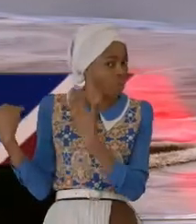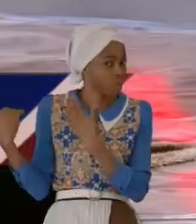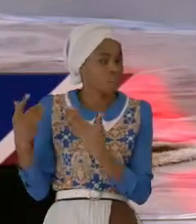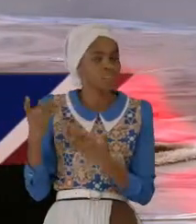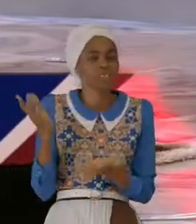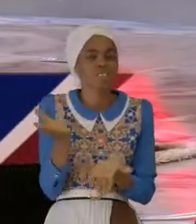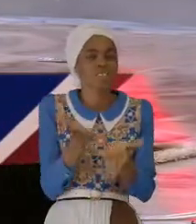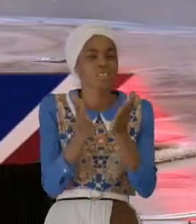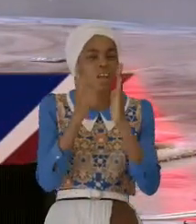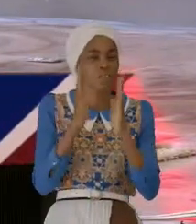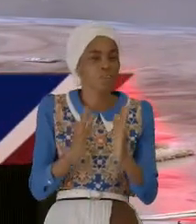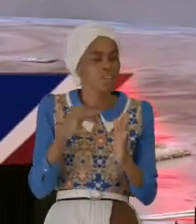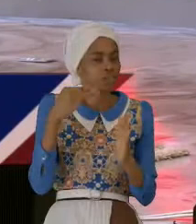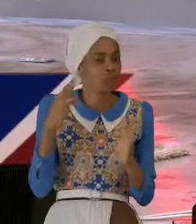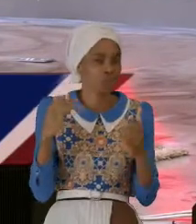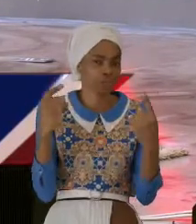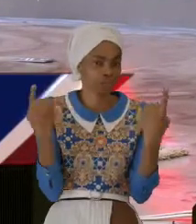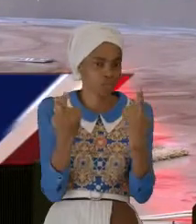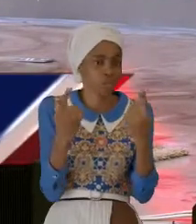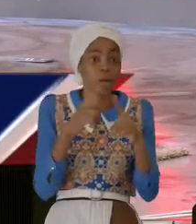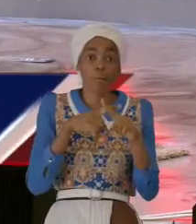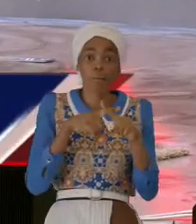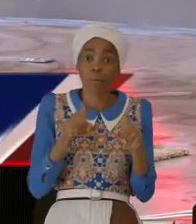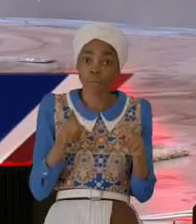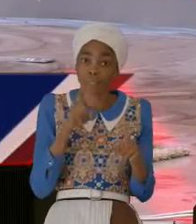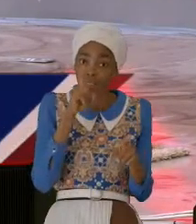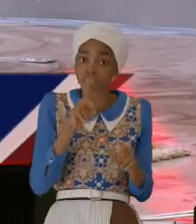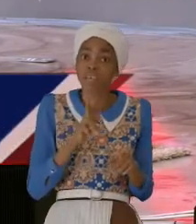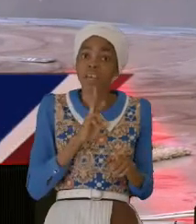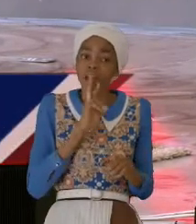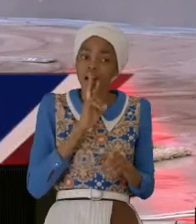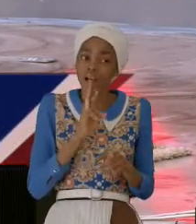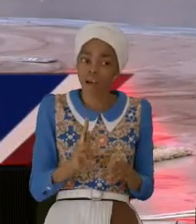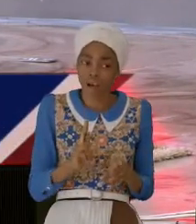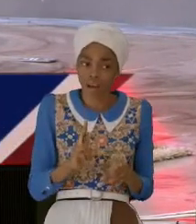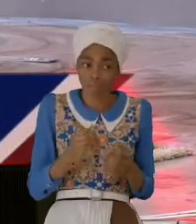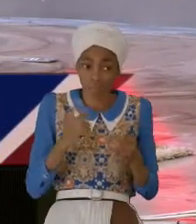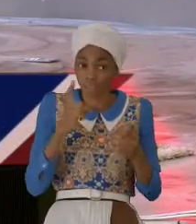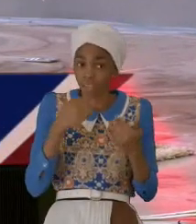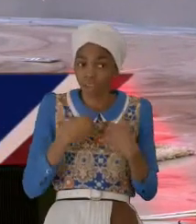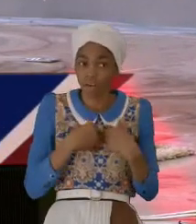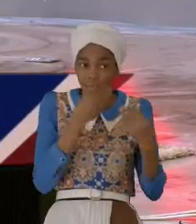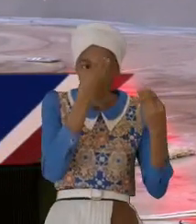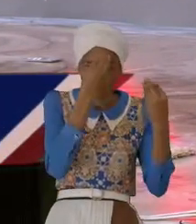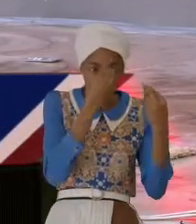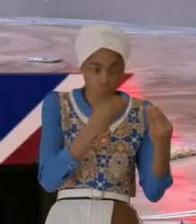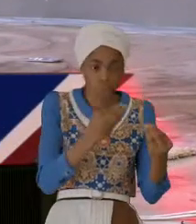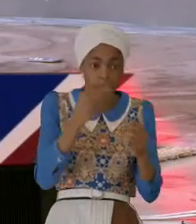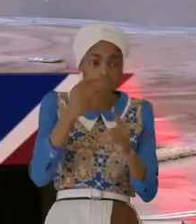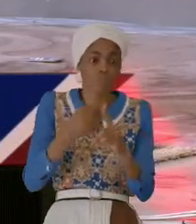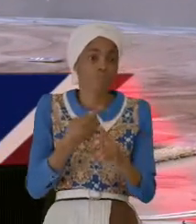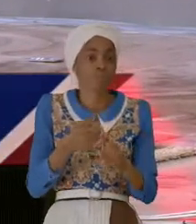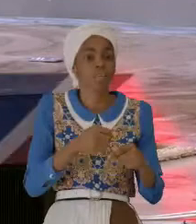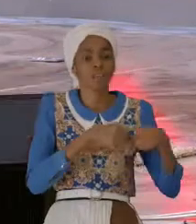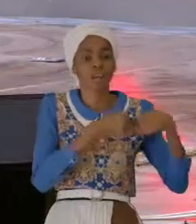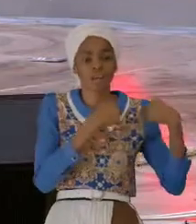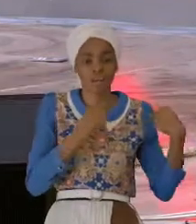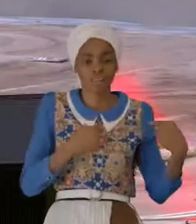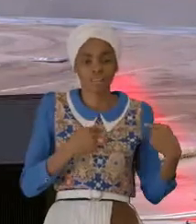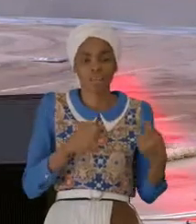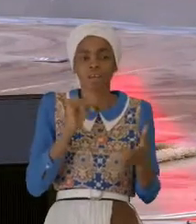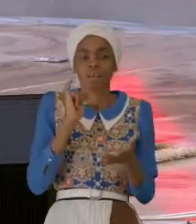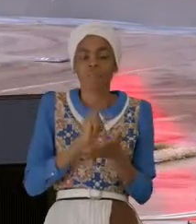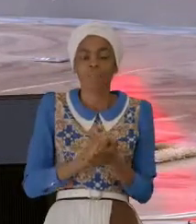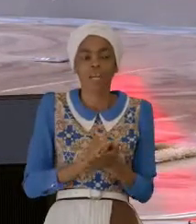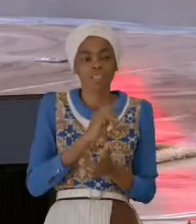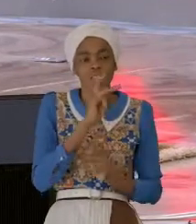Servants of sin but you have a from the heart that form